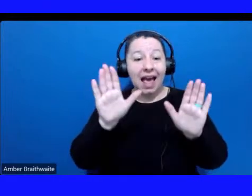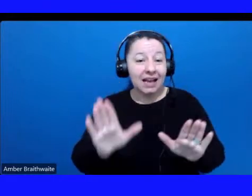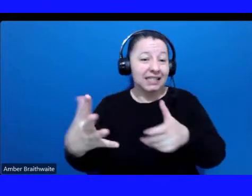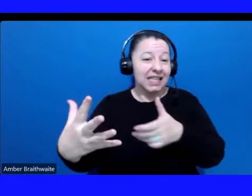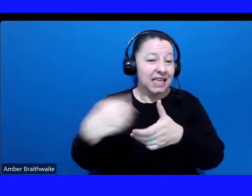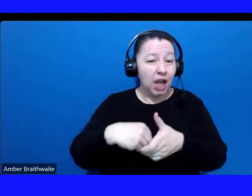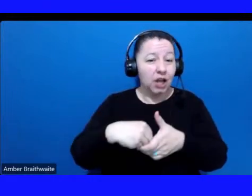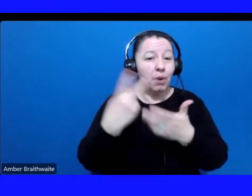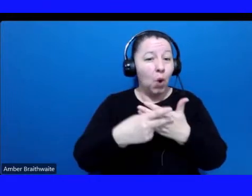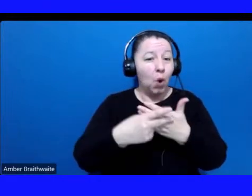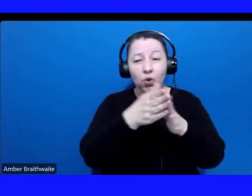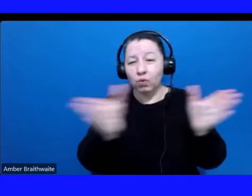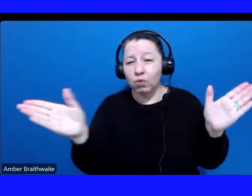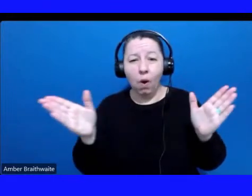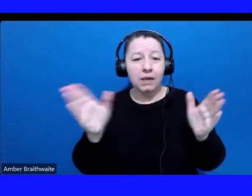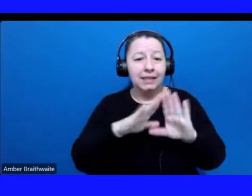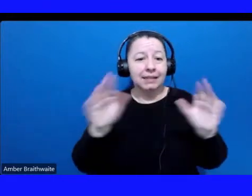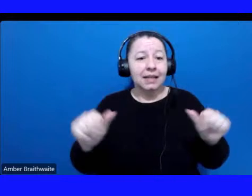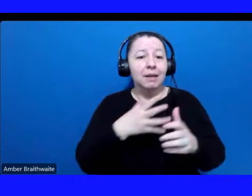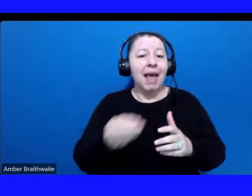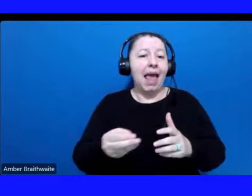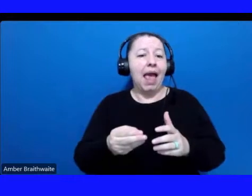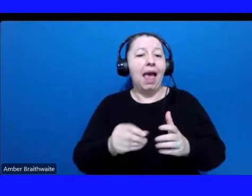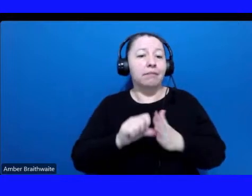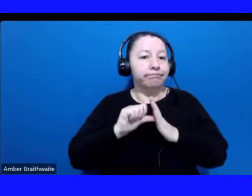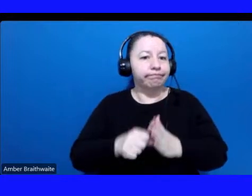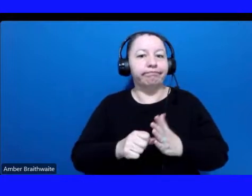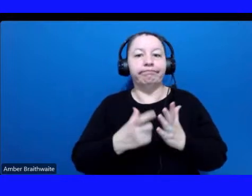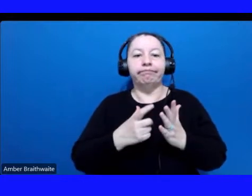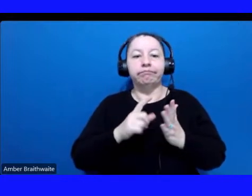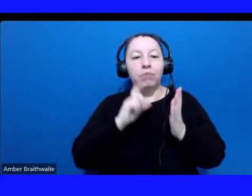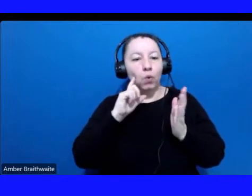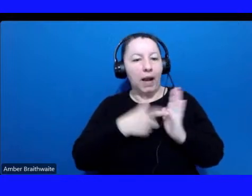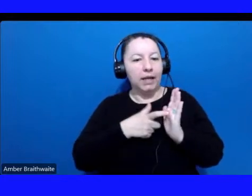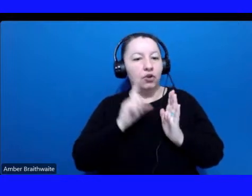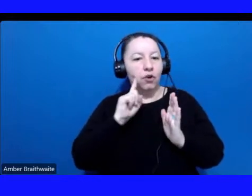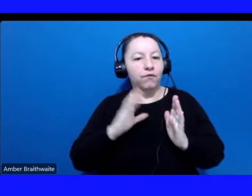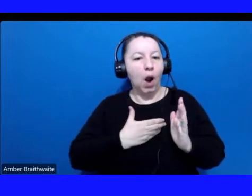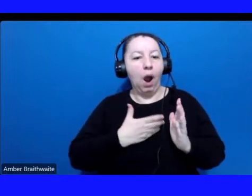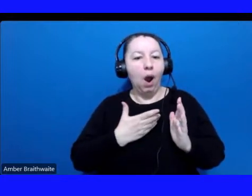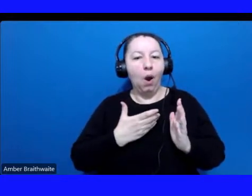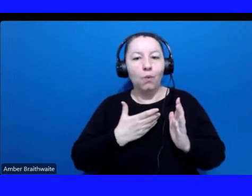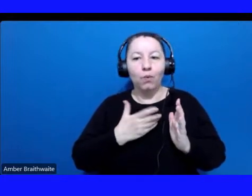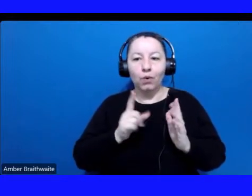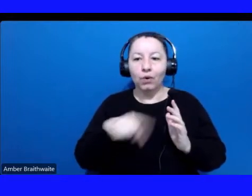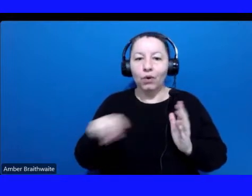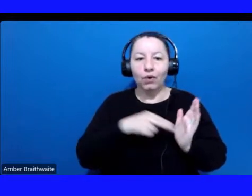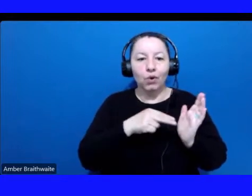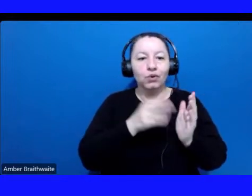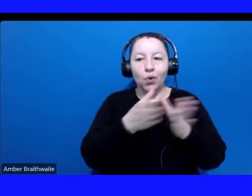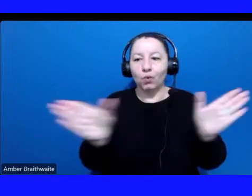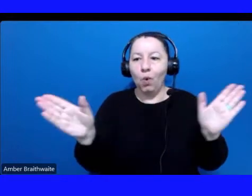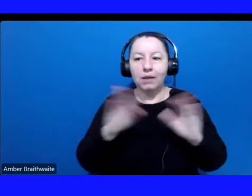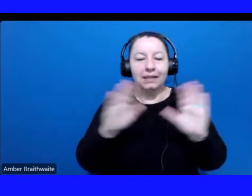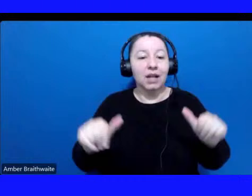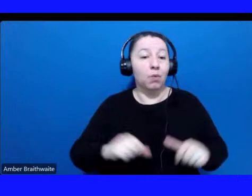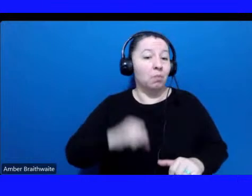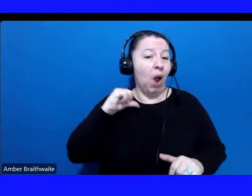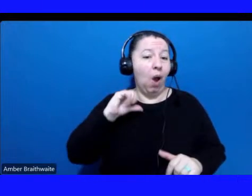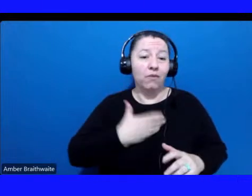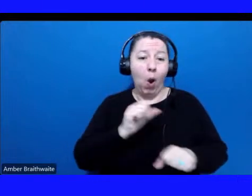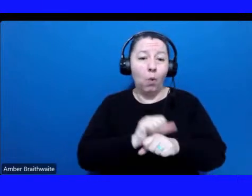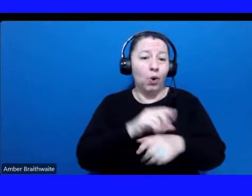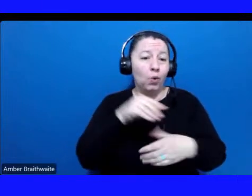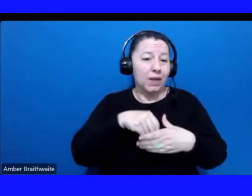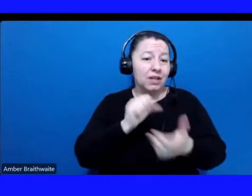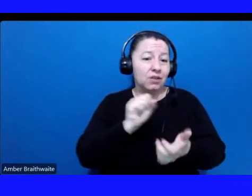brief points. First, to alert the committee that recertification for individuals with Medicaid, Essential